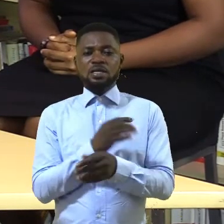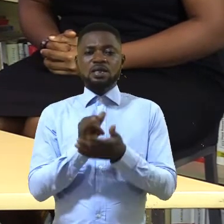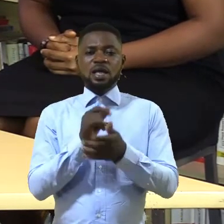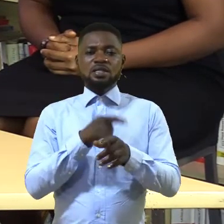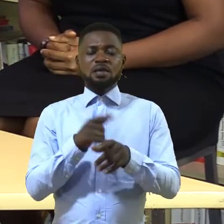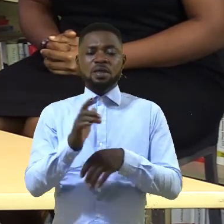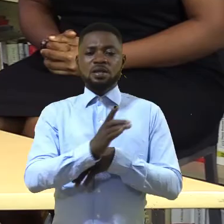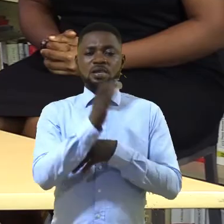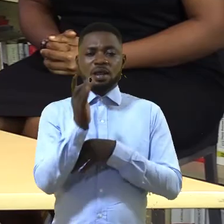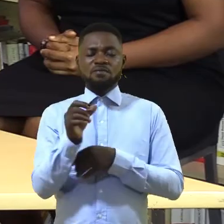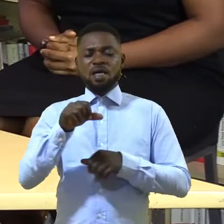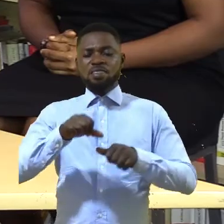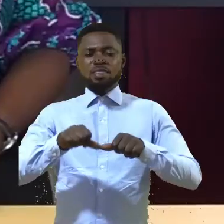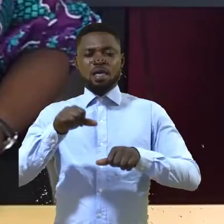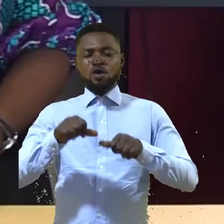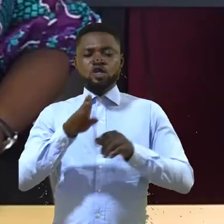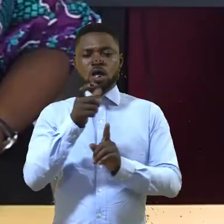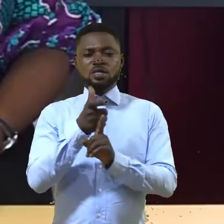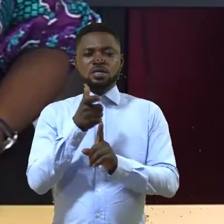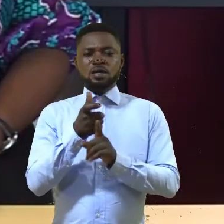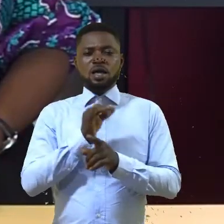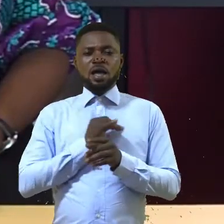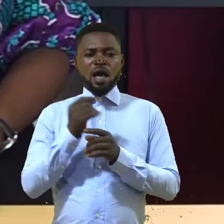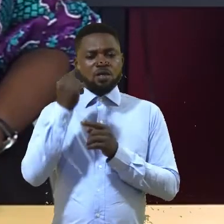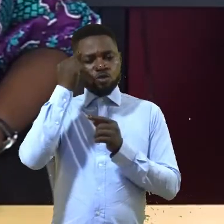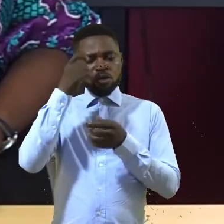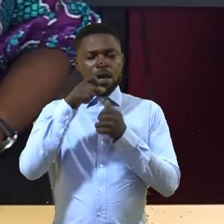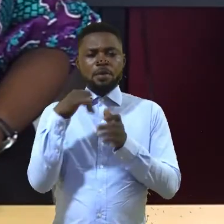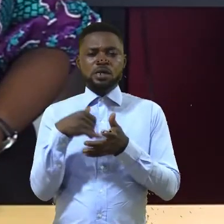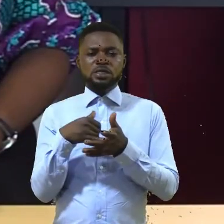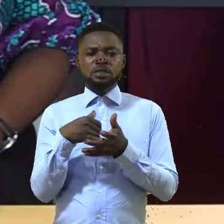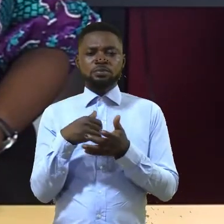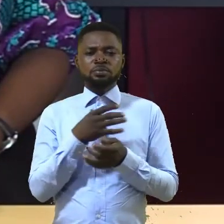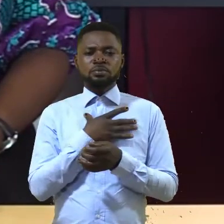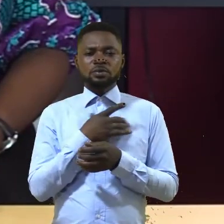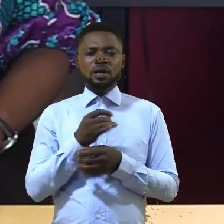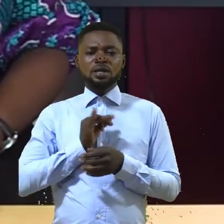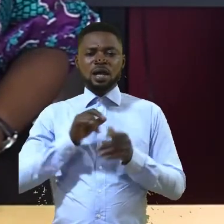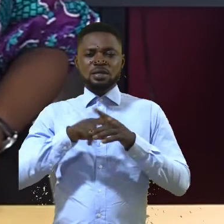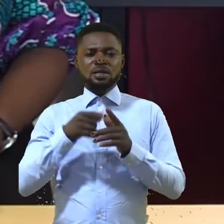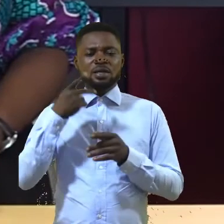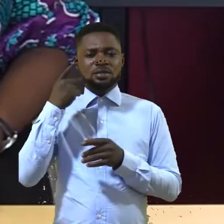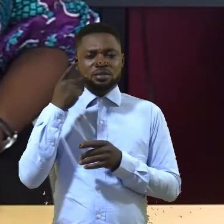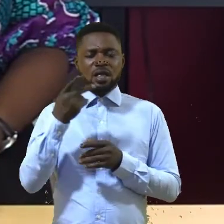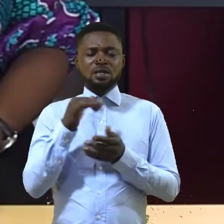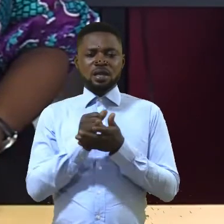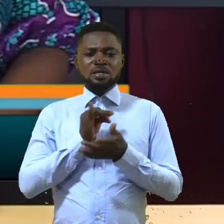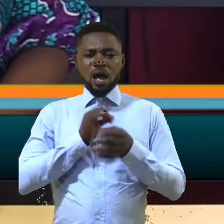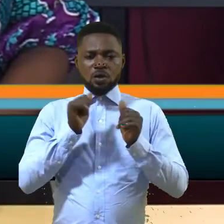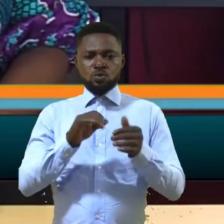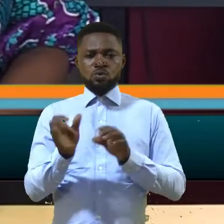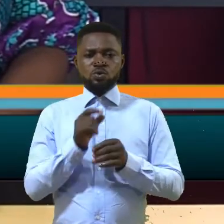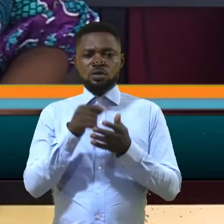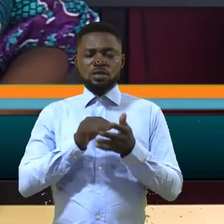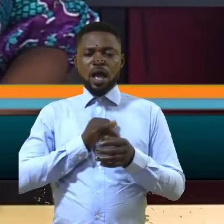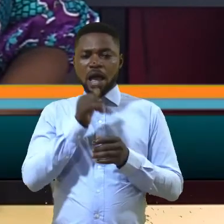period, never to doubt yourself. And I thought about it, and I started seeing that I could do this. And